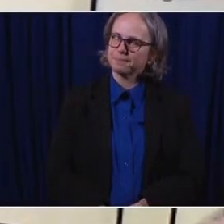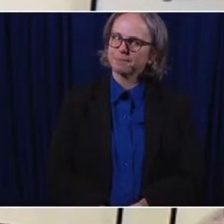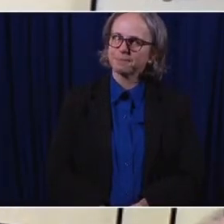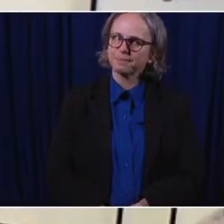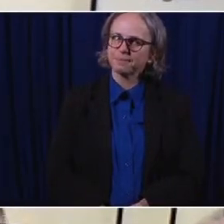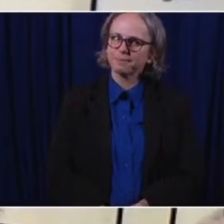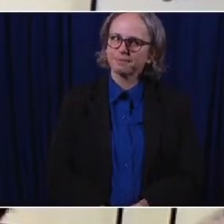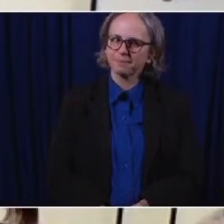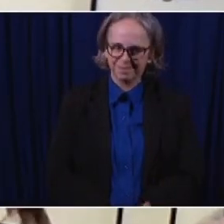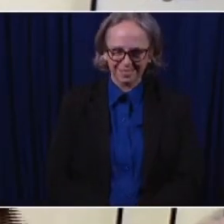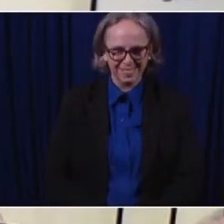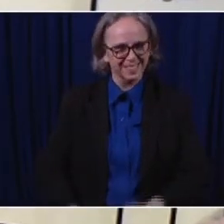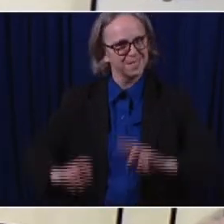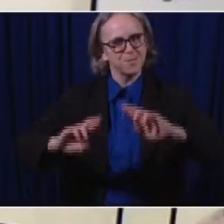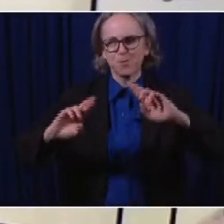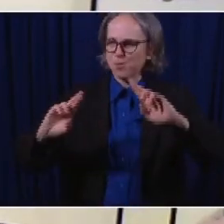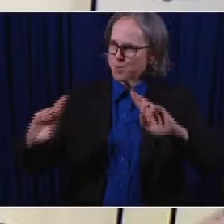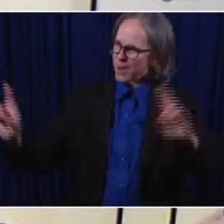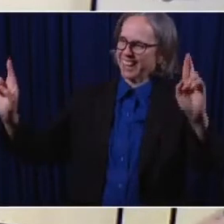Yep, I'm ready.